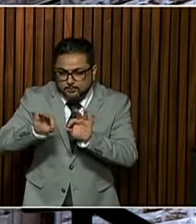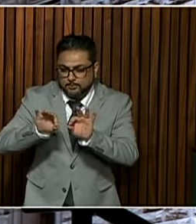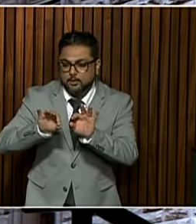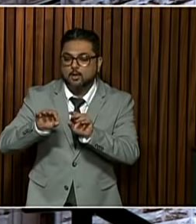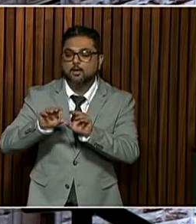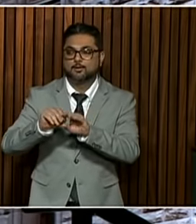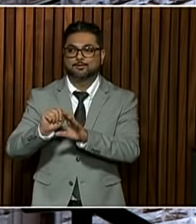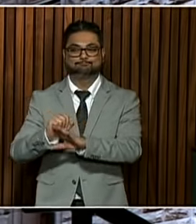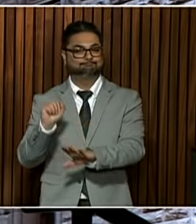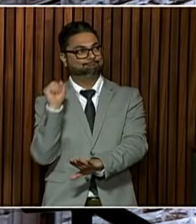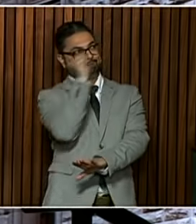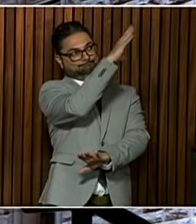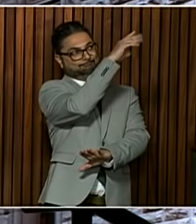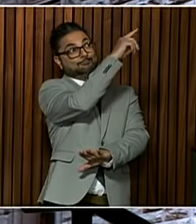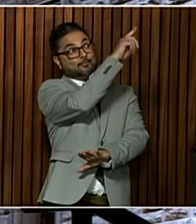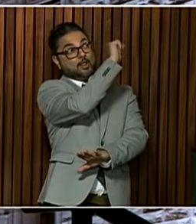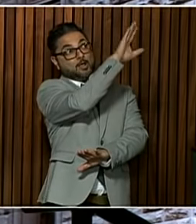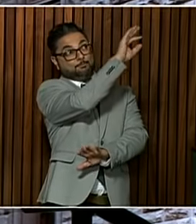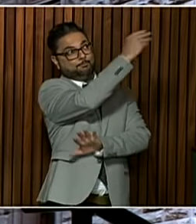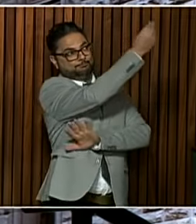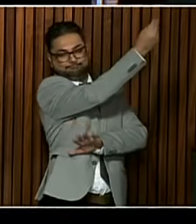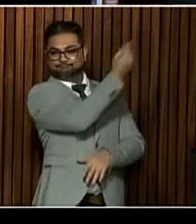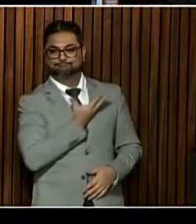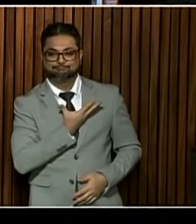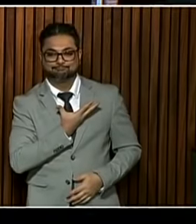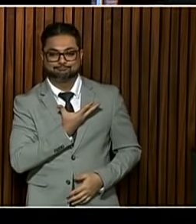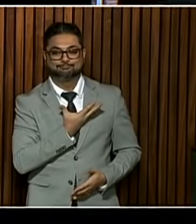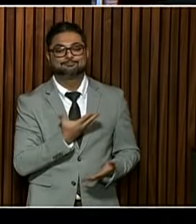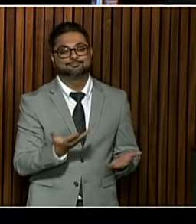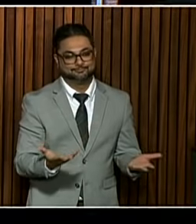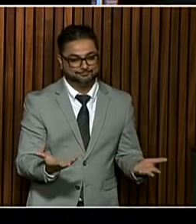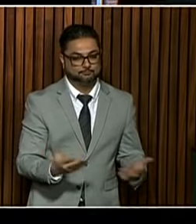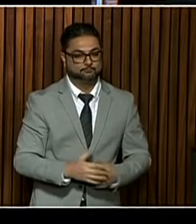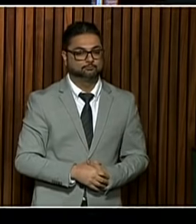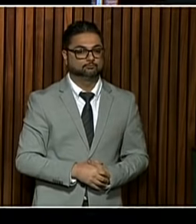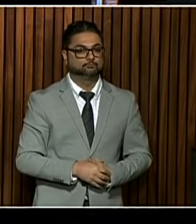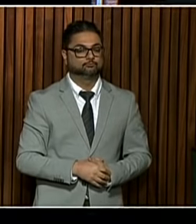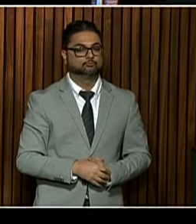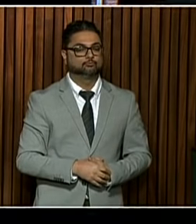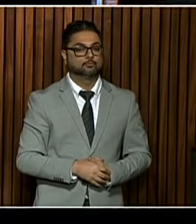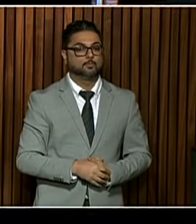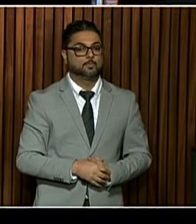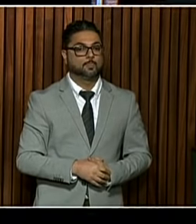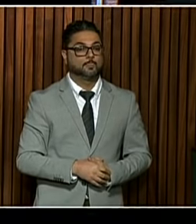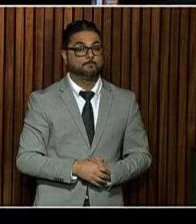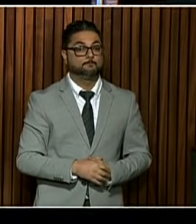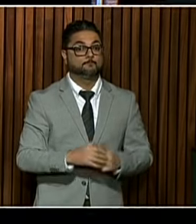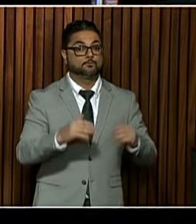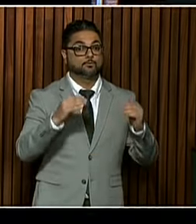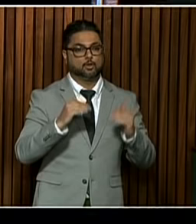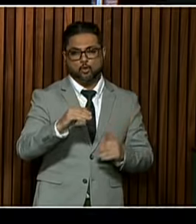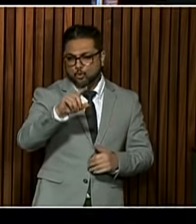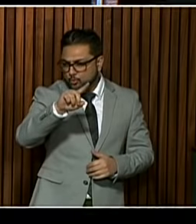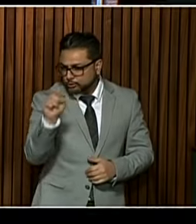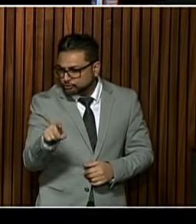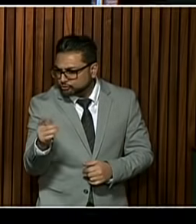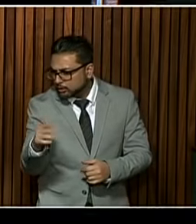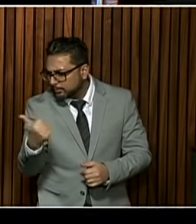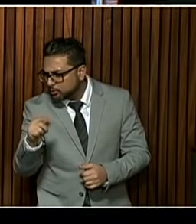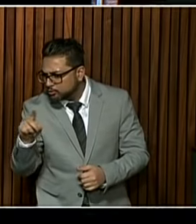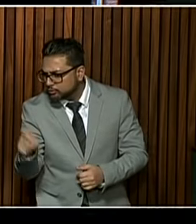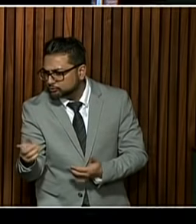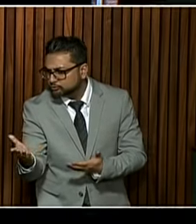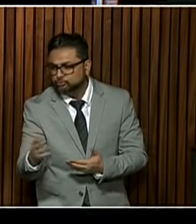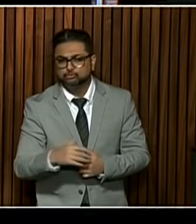just needs laboratory confirmation. Okay, next question. I have a follow-up.